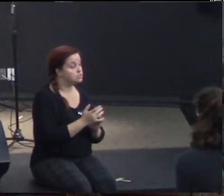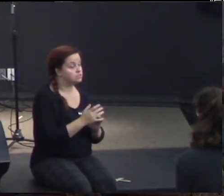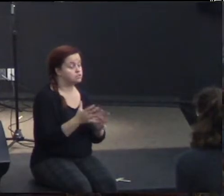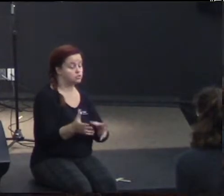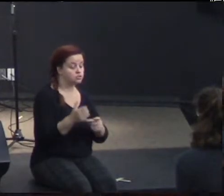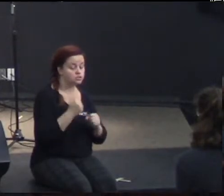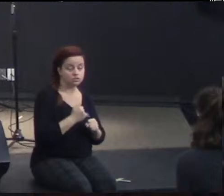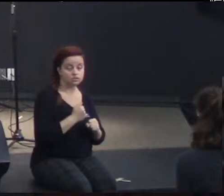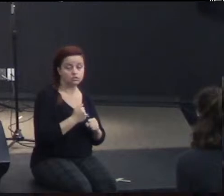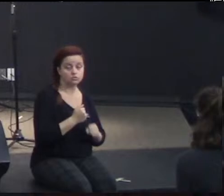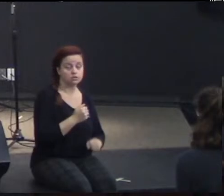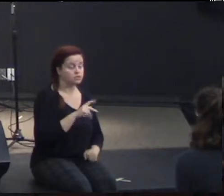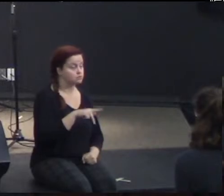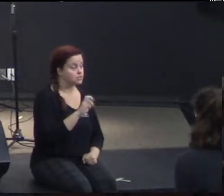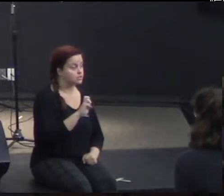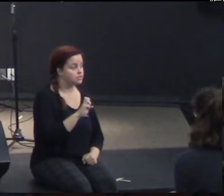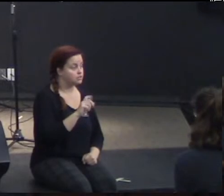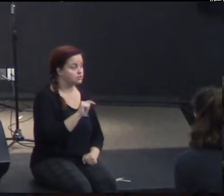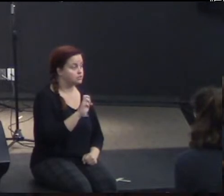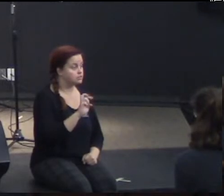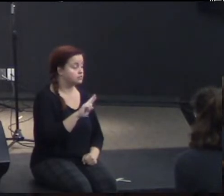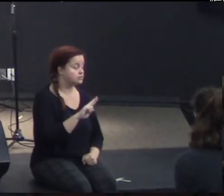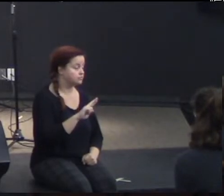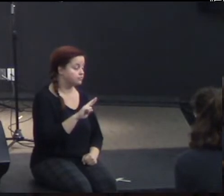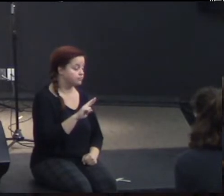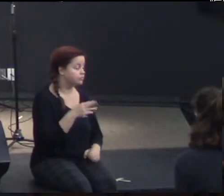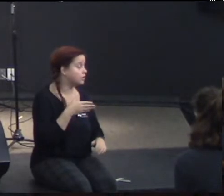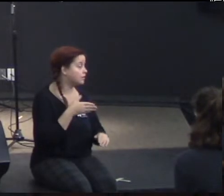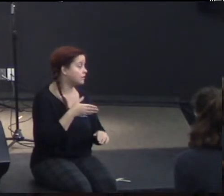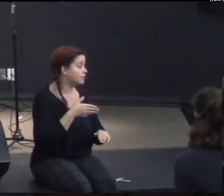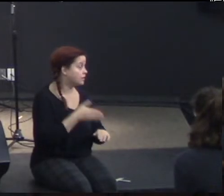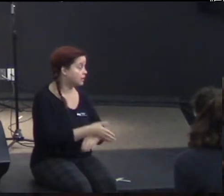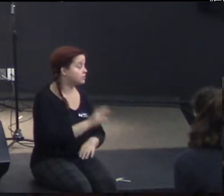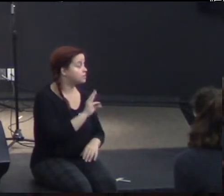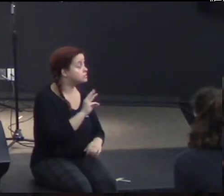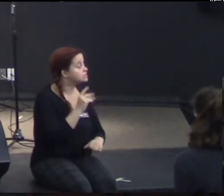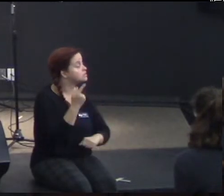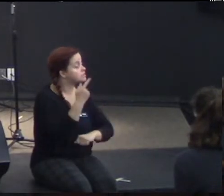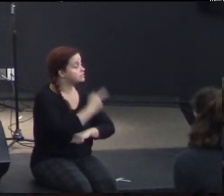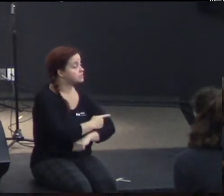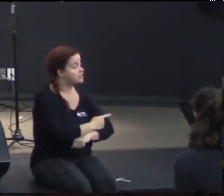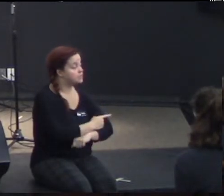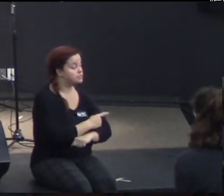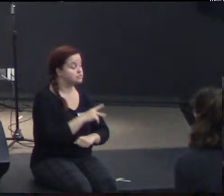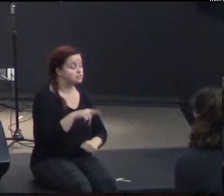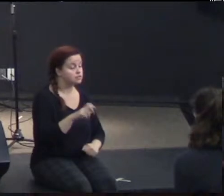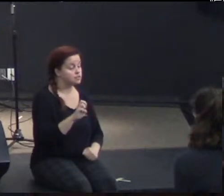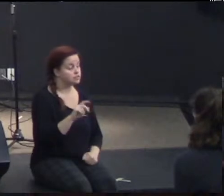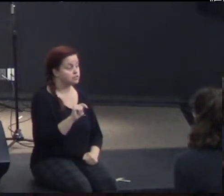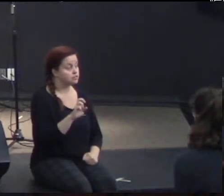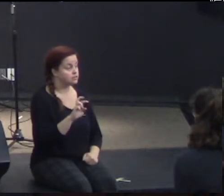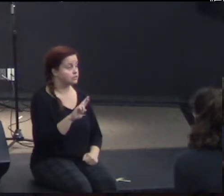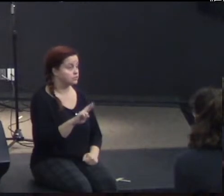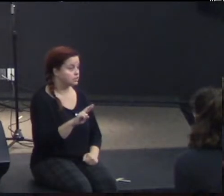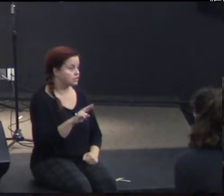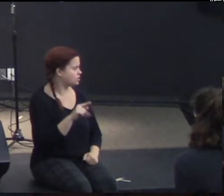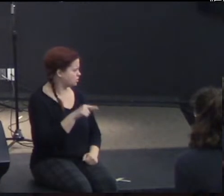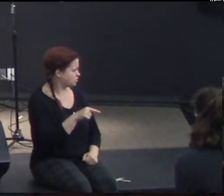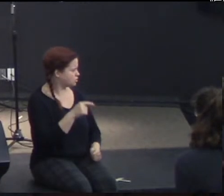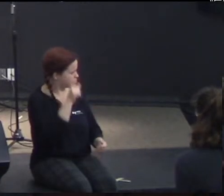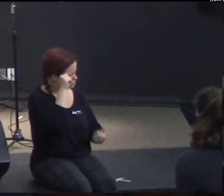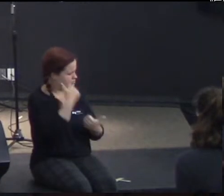That one statement, after 6 days, Jesus took with him Peter. Because do you remember what happens in Matthew 16? Yeah.